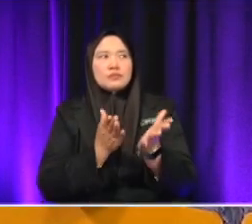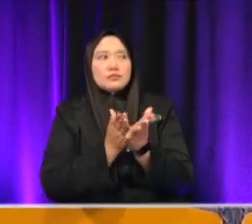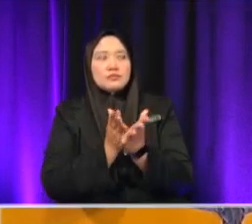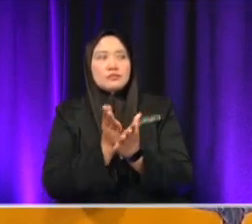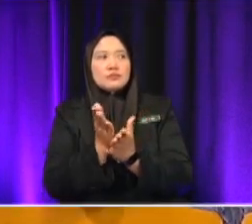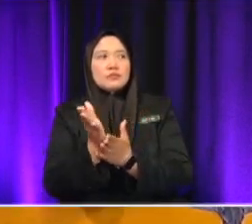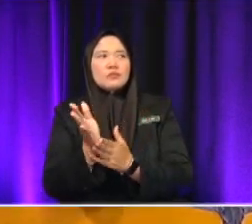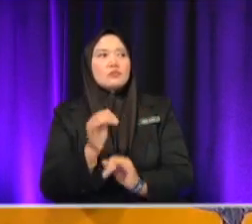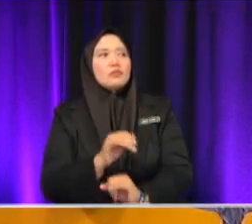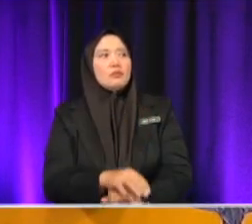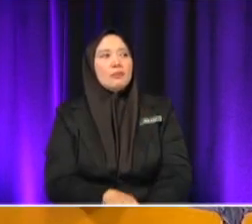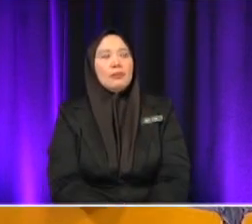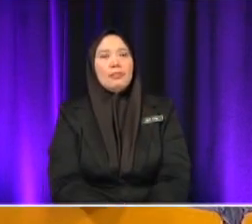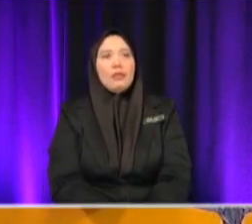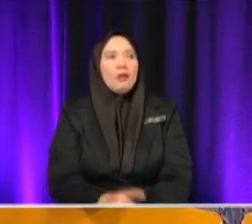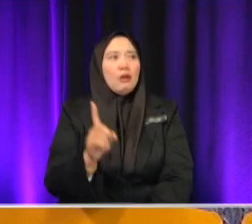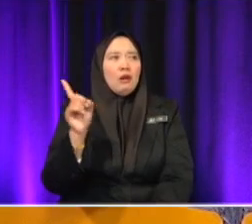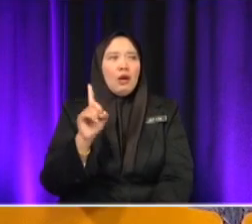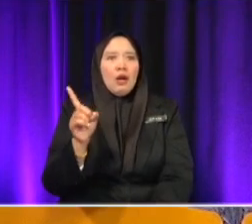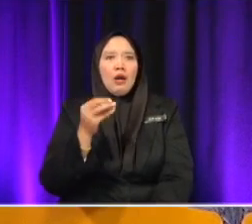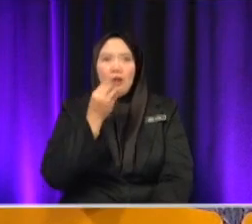A bit tricky as well. Anyone?